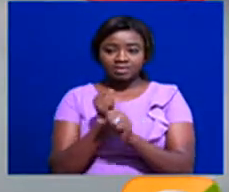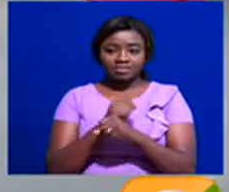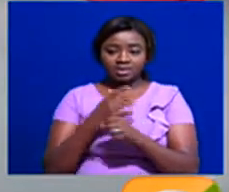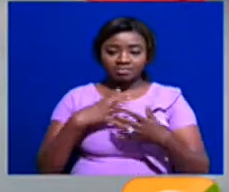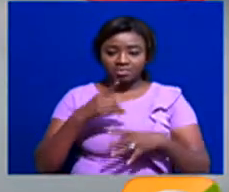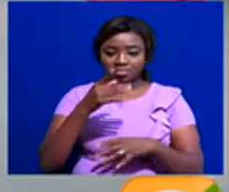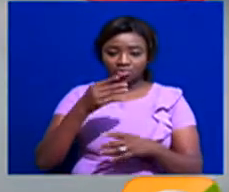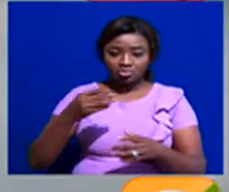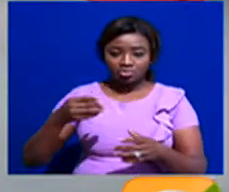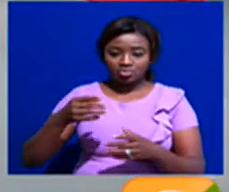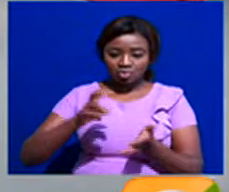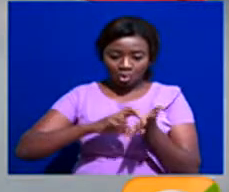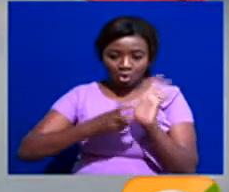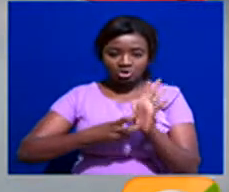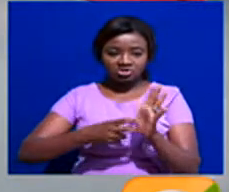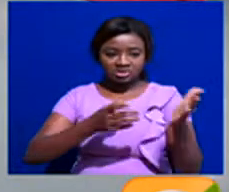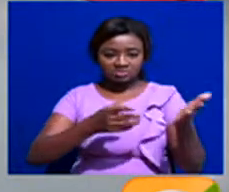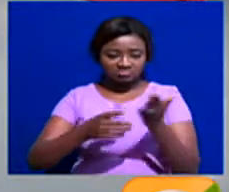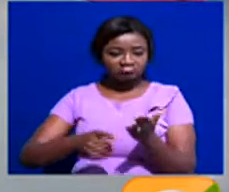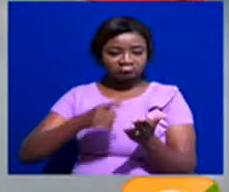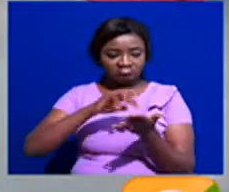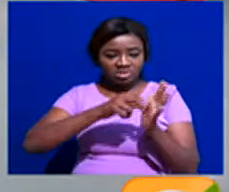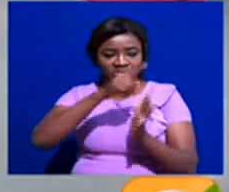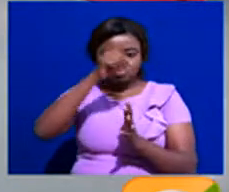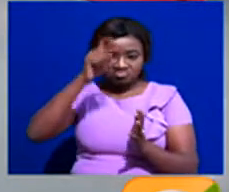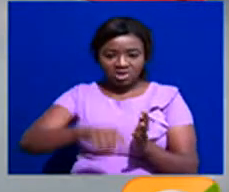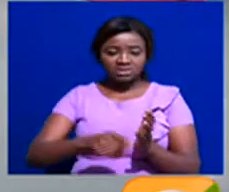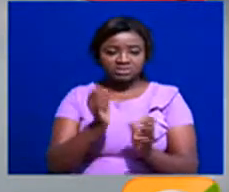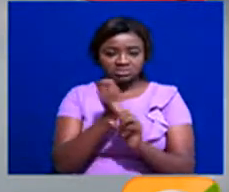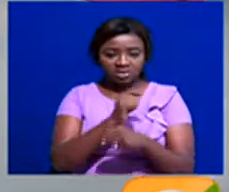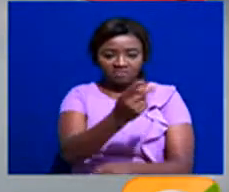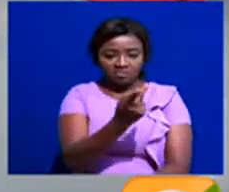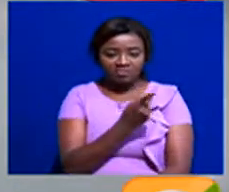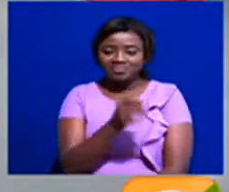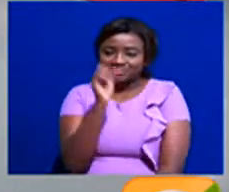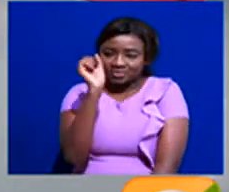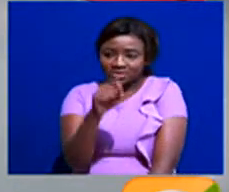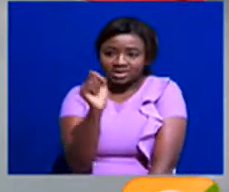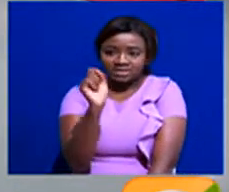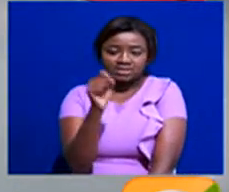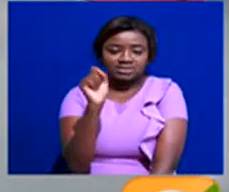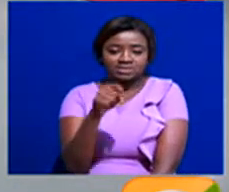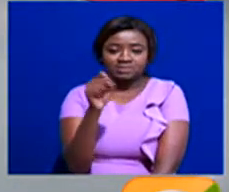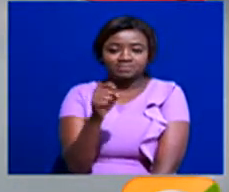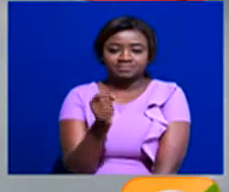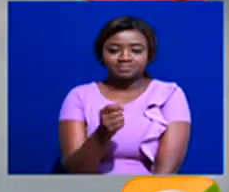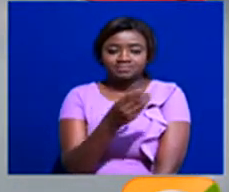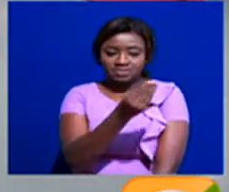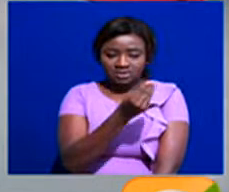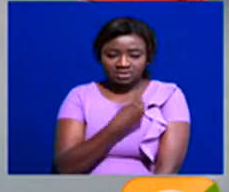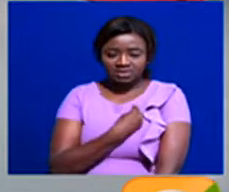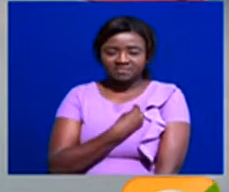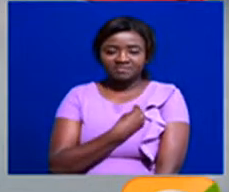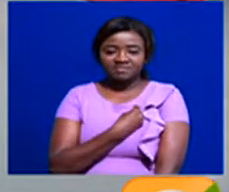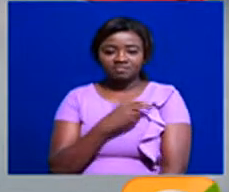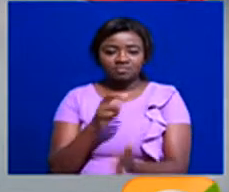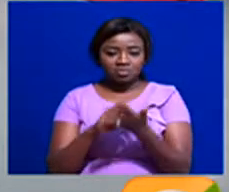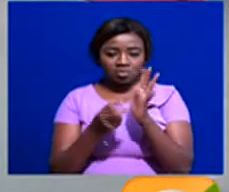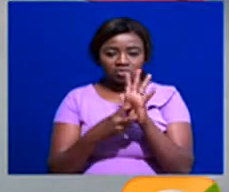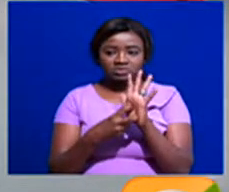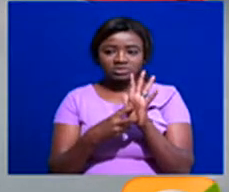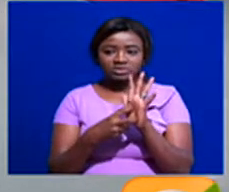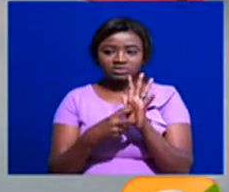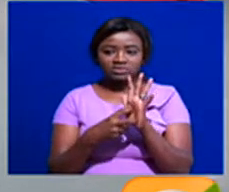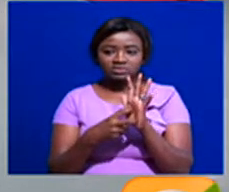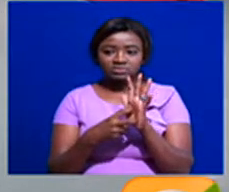you're beholden to them, that you just have to produce for them? They are contracting farmers. Okay. Yes, they give you the inputs. And this